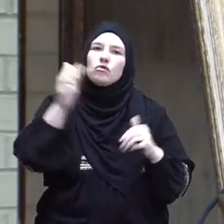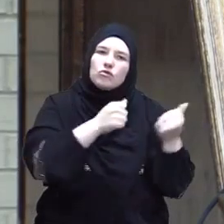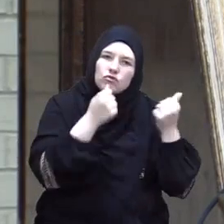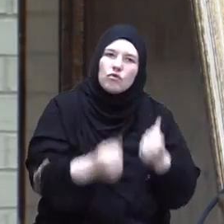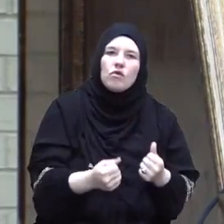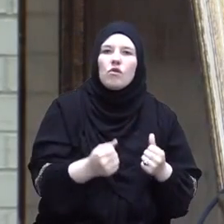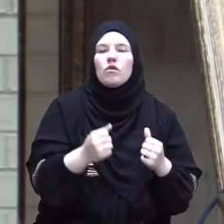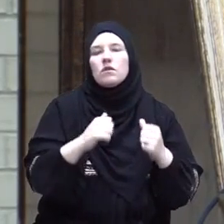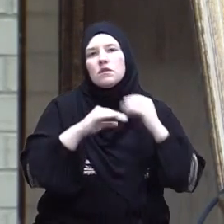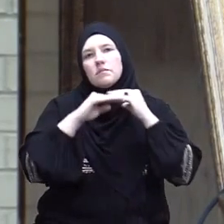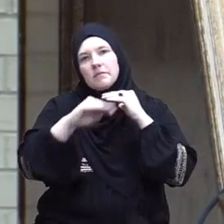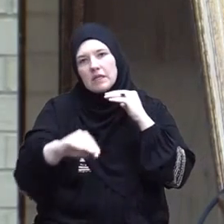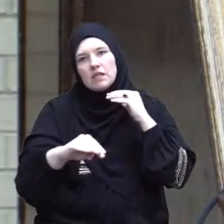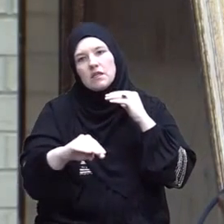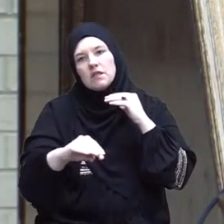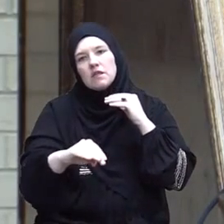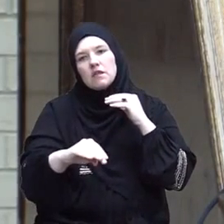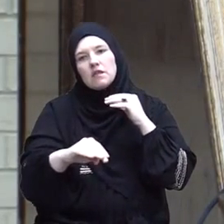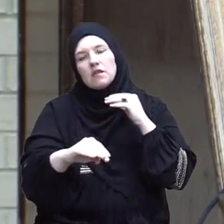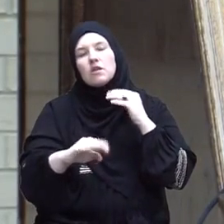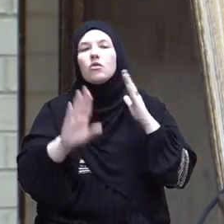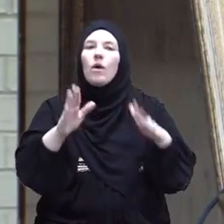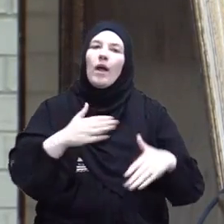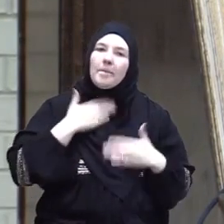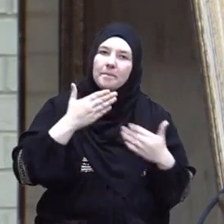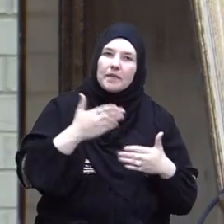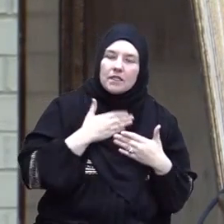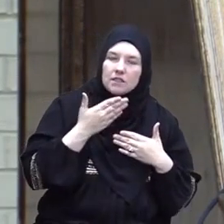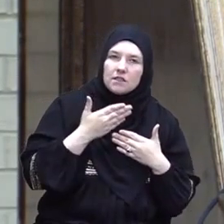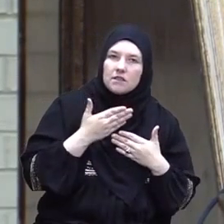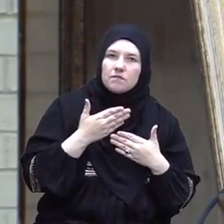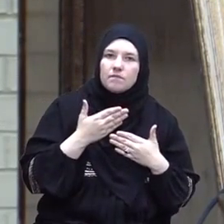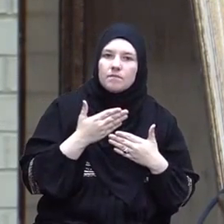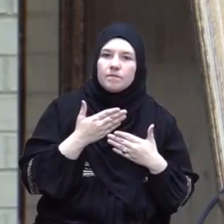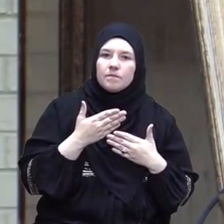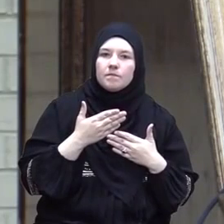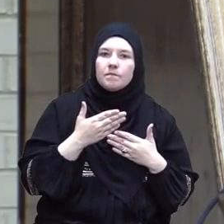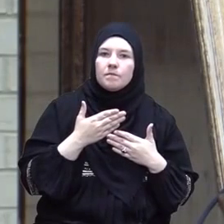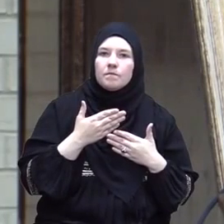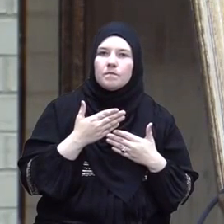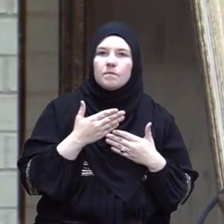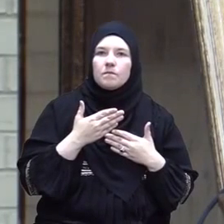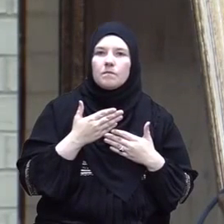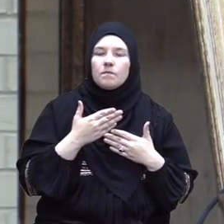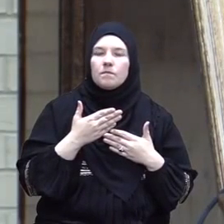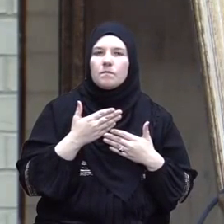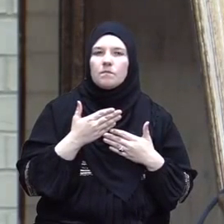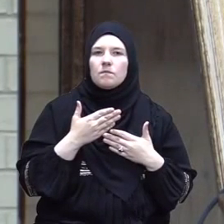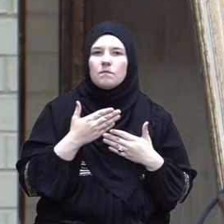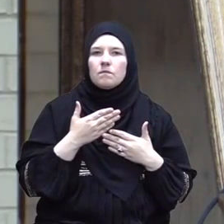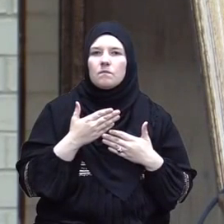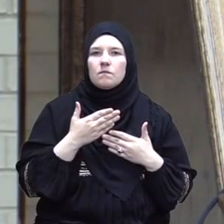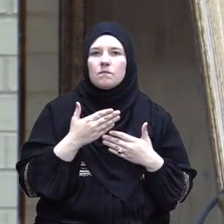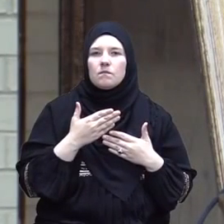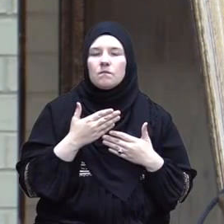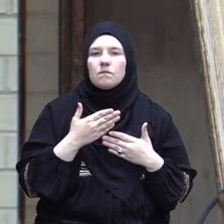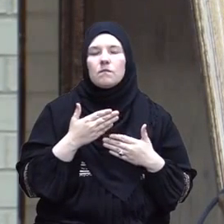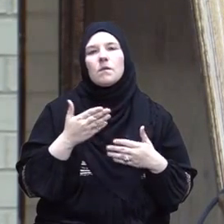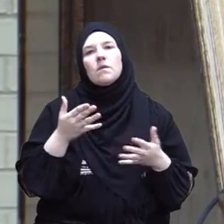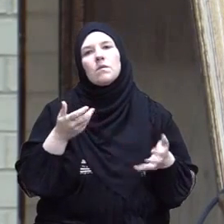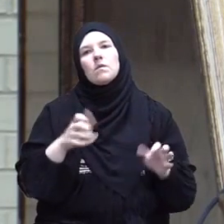balance, your sense of happiness from your relationship with Allah subhanahu wa ta'ala, not by what